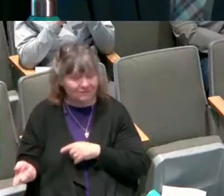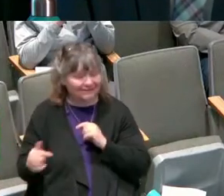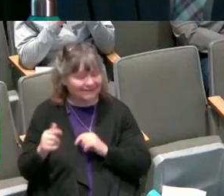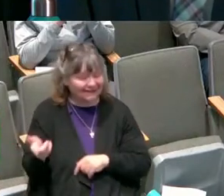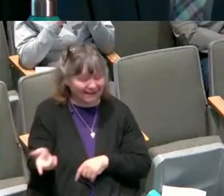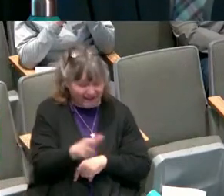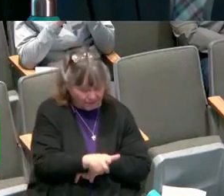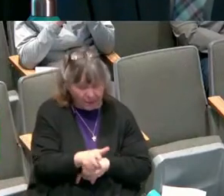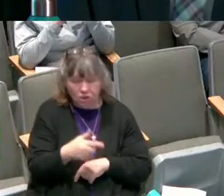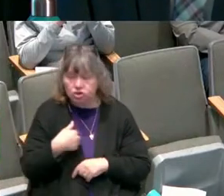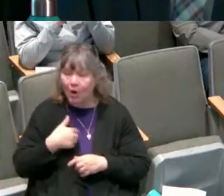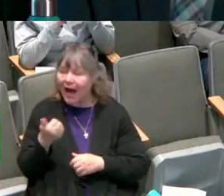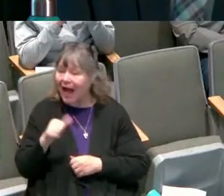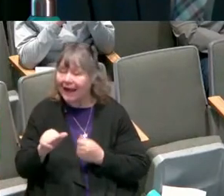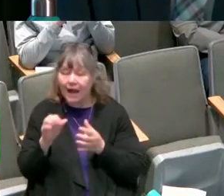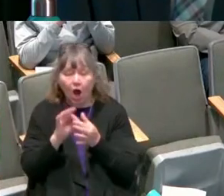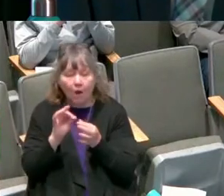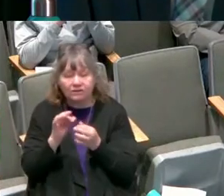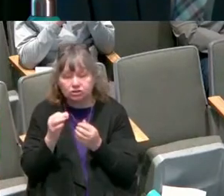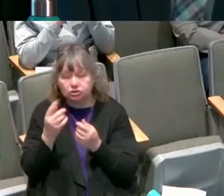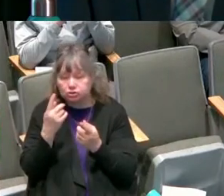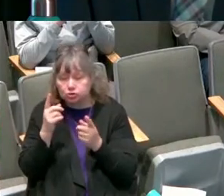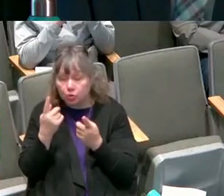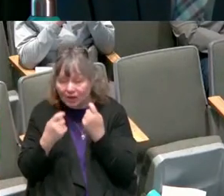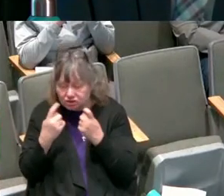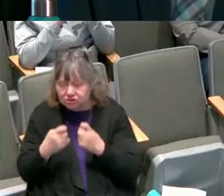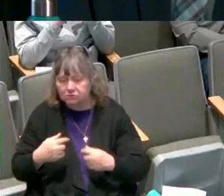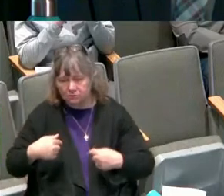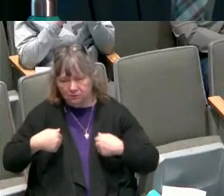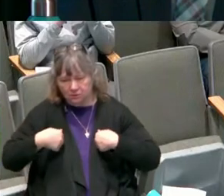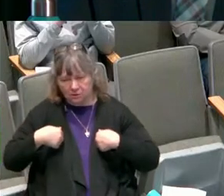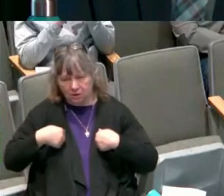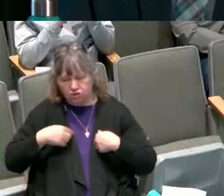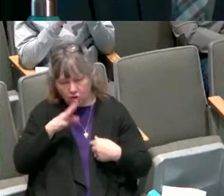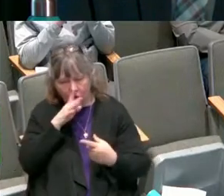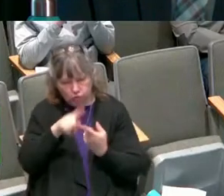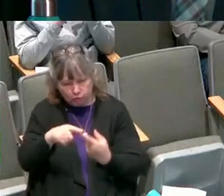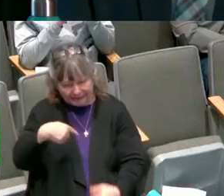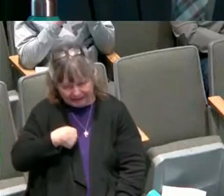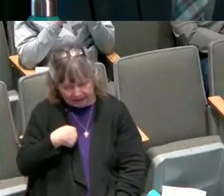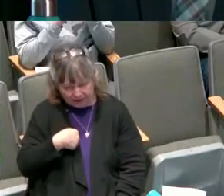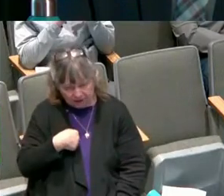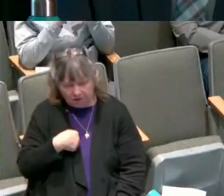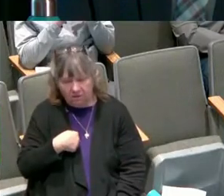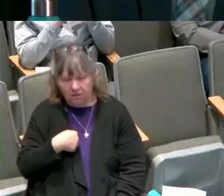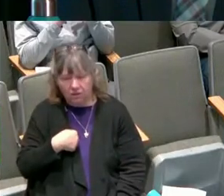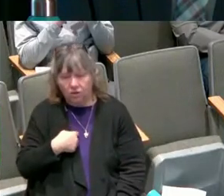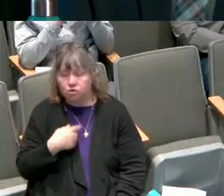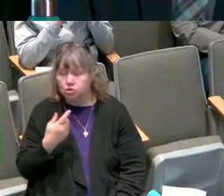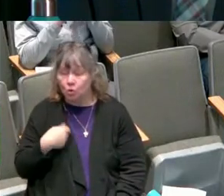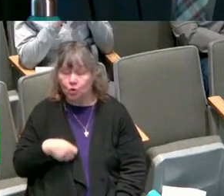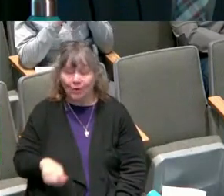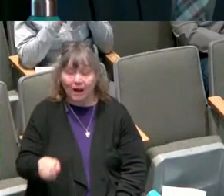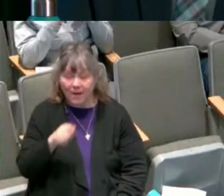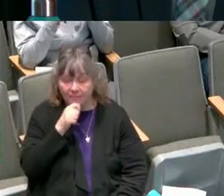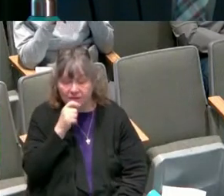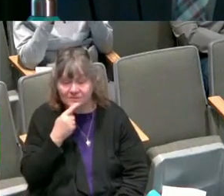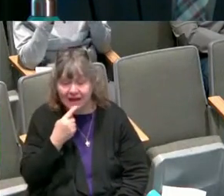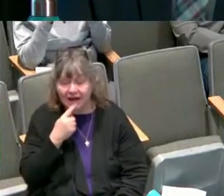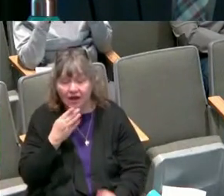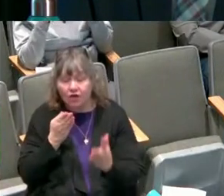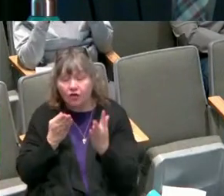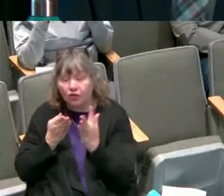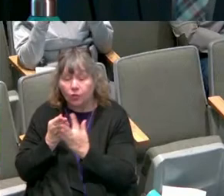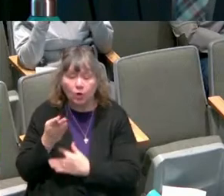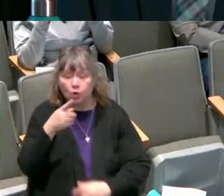comments and questions so if a person has given a presentation and you have a question you approach the mic and you say through